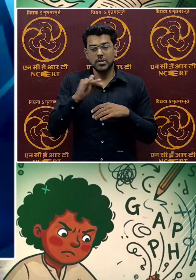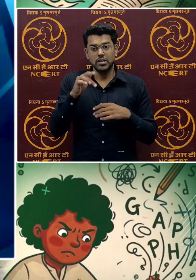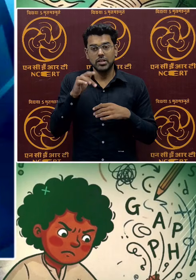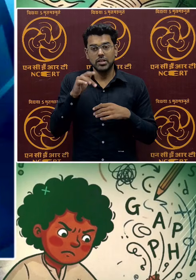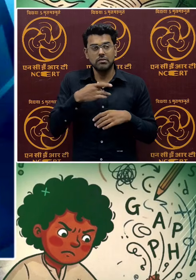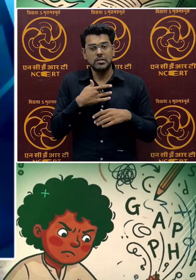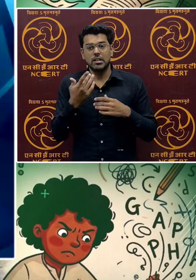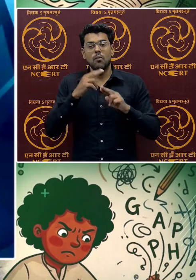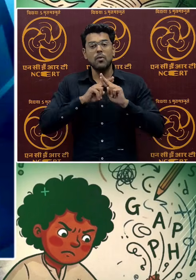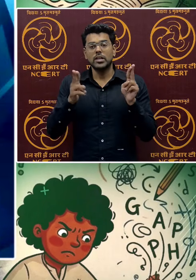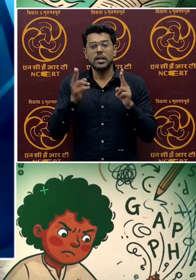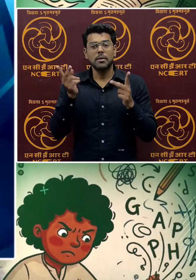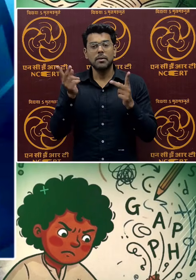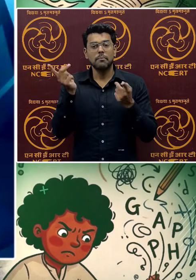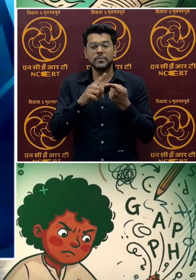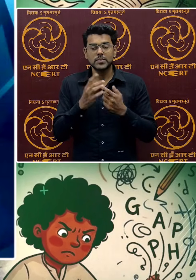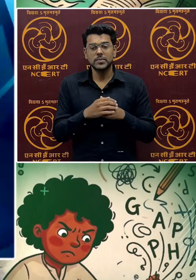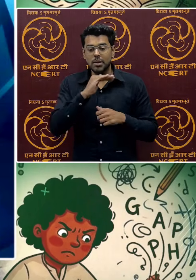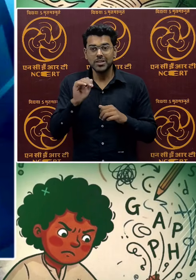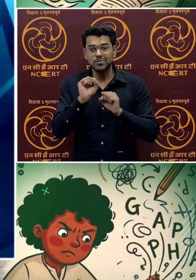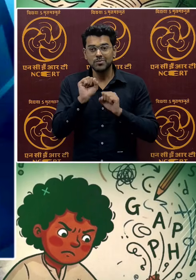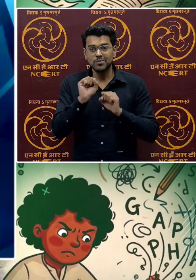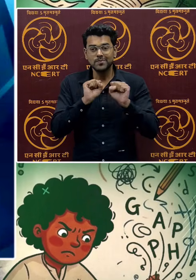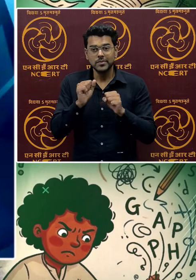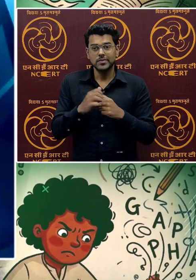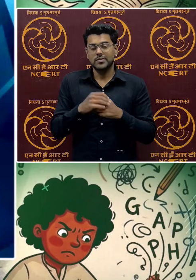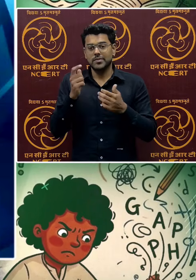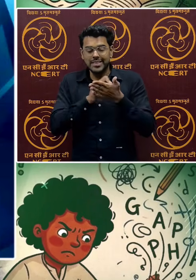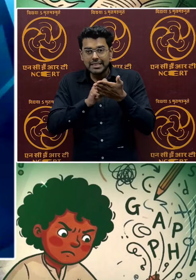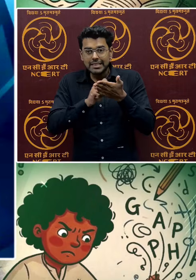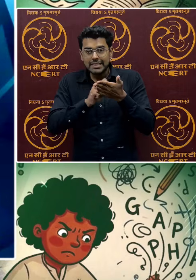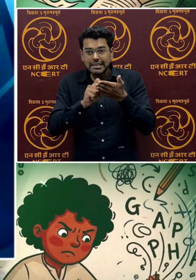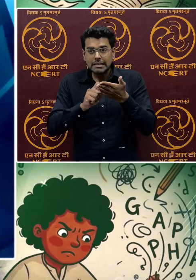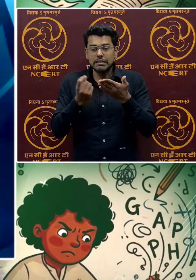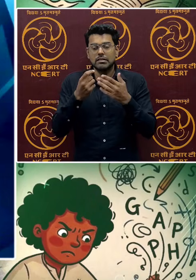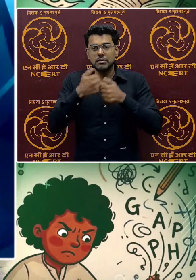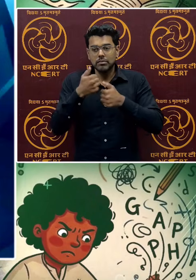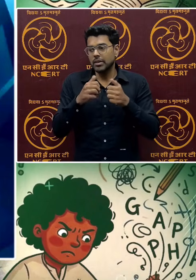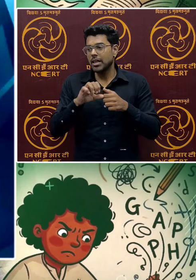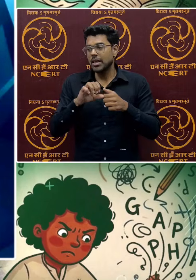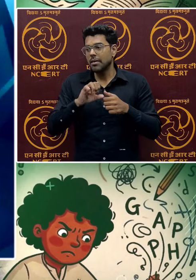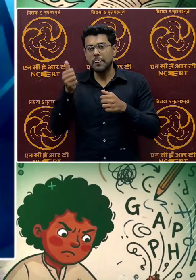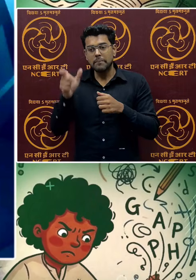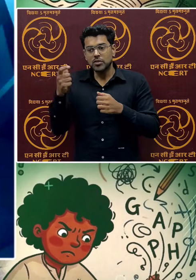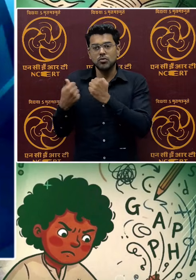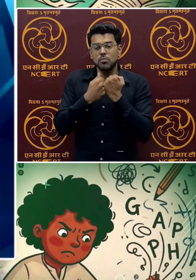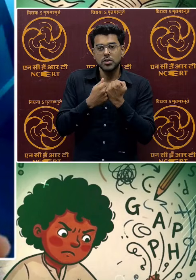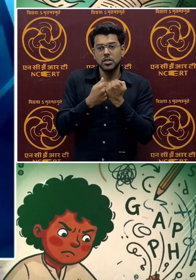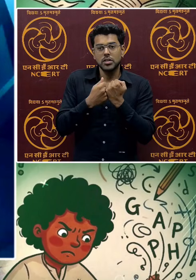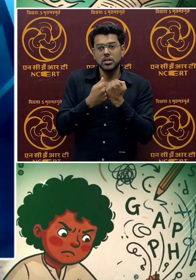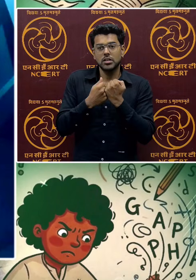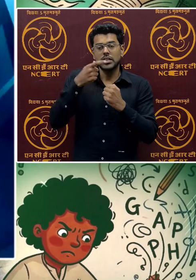And finally, what actually happens is, a child having scribed to write an exam, That will also be a